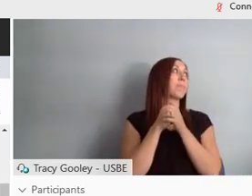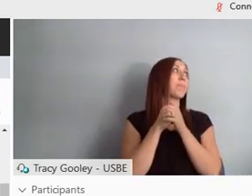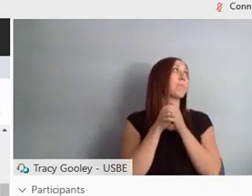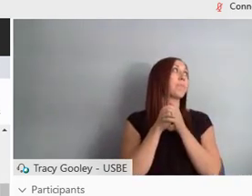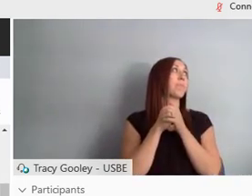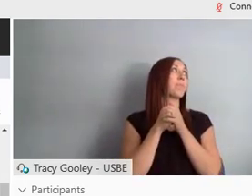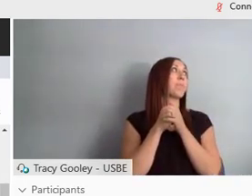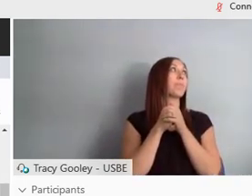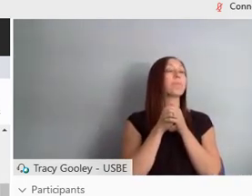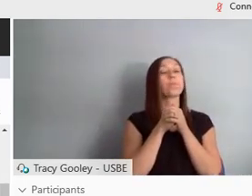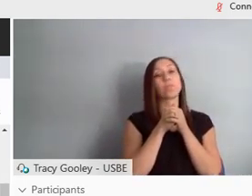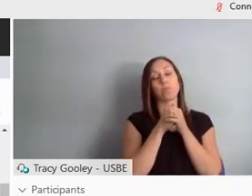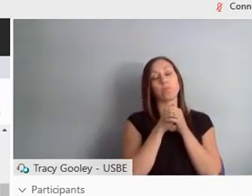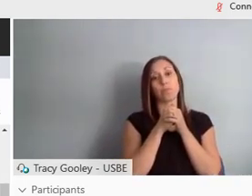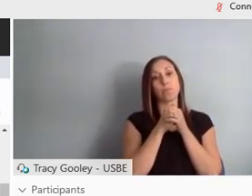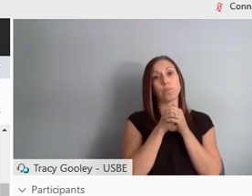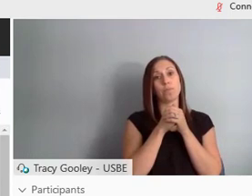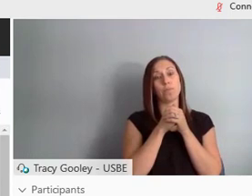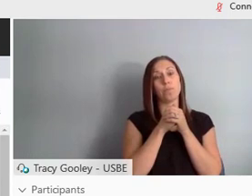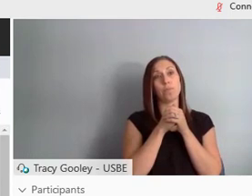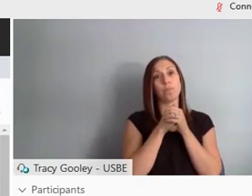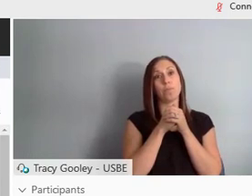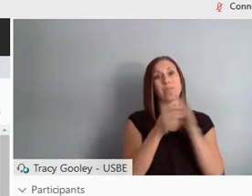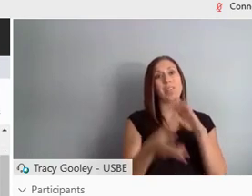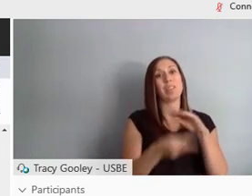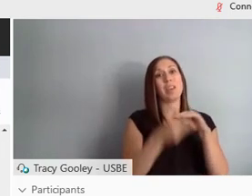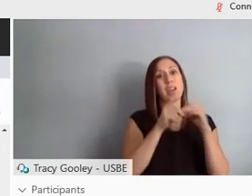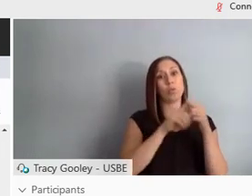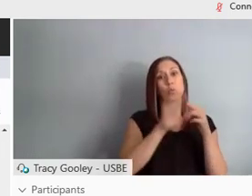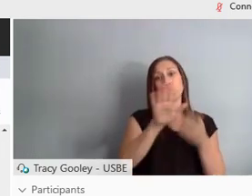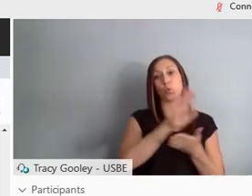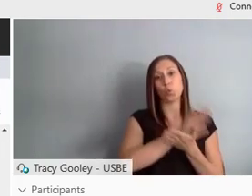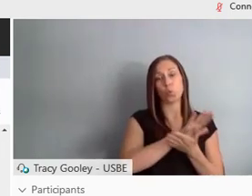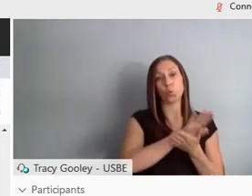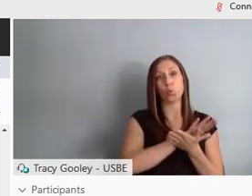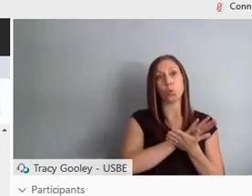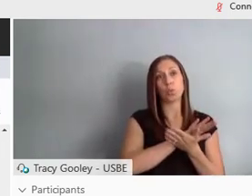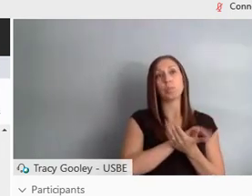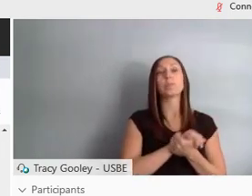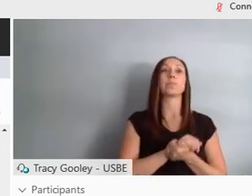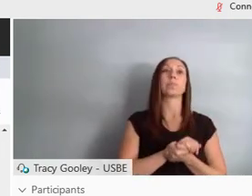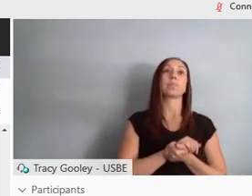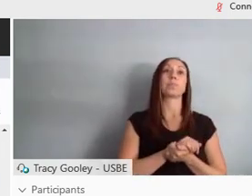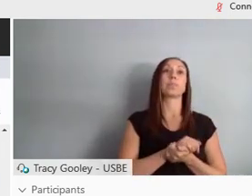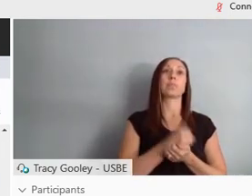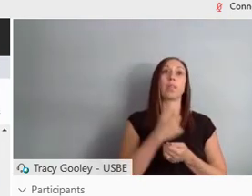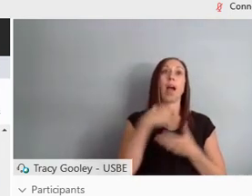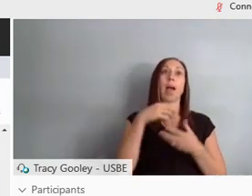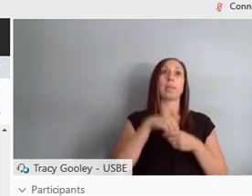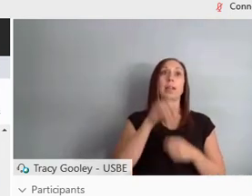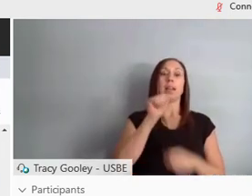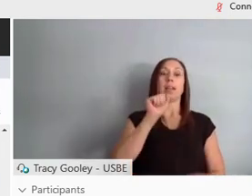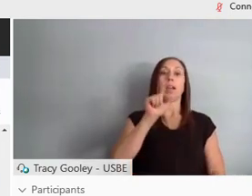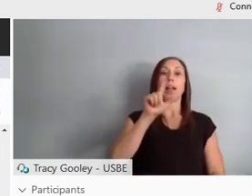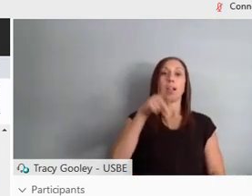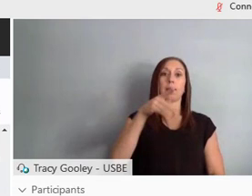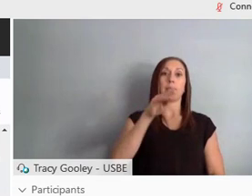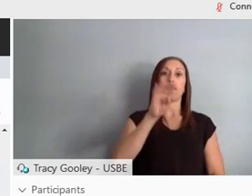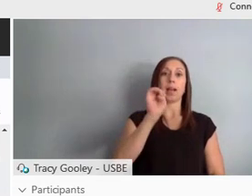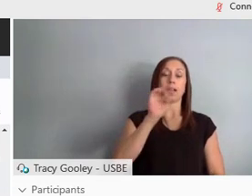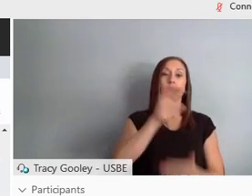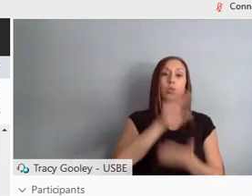to your school. So I'm in Alpine District at